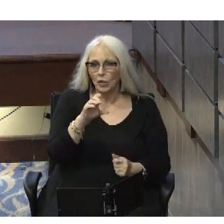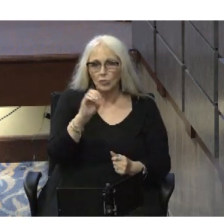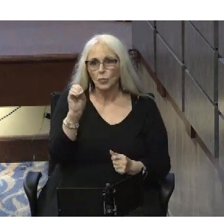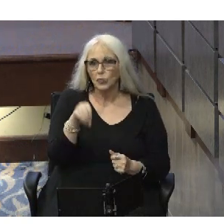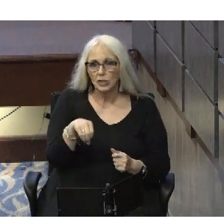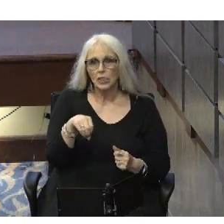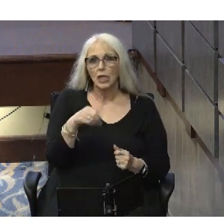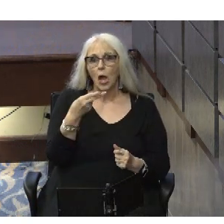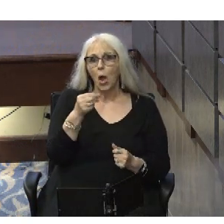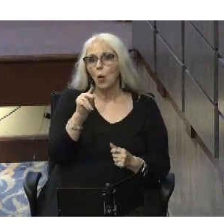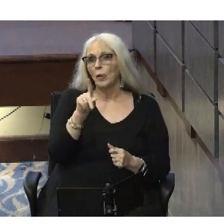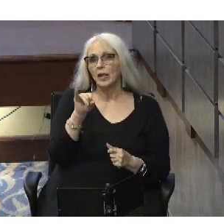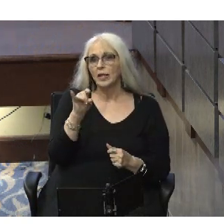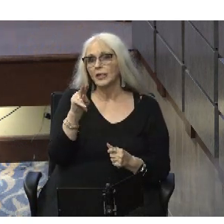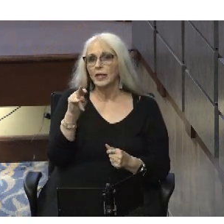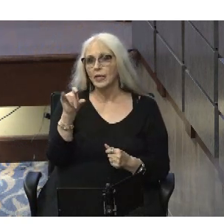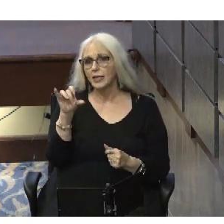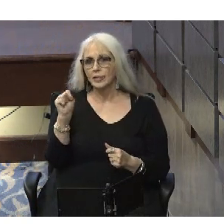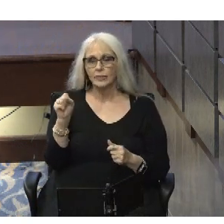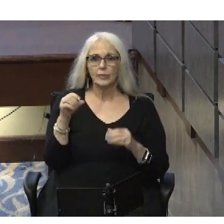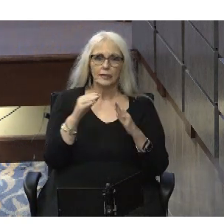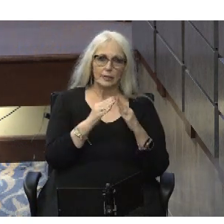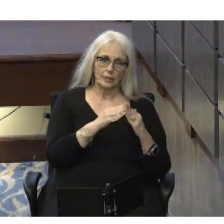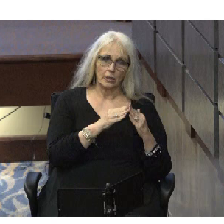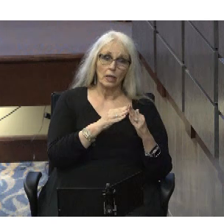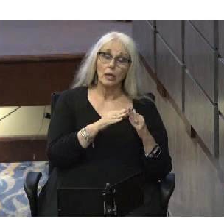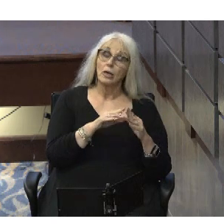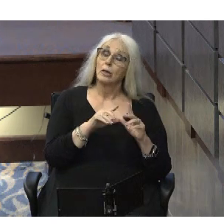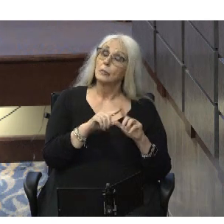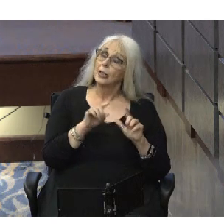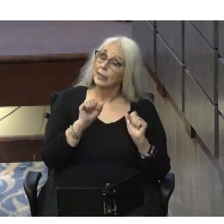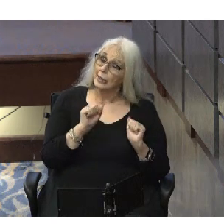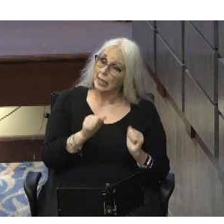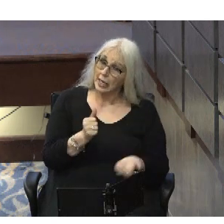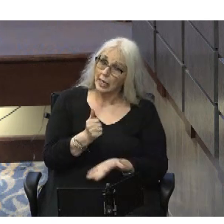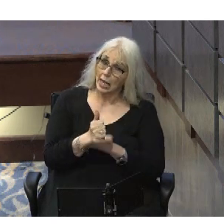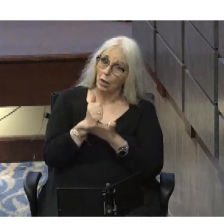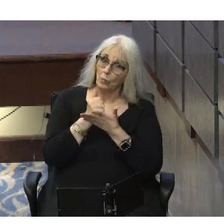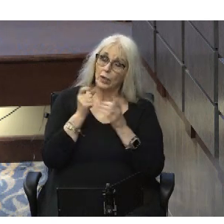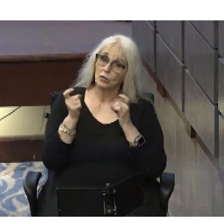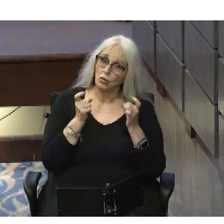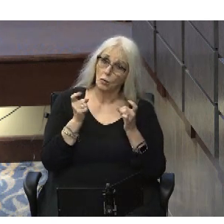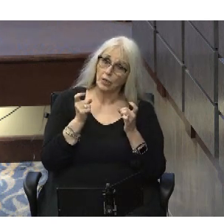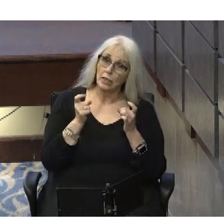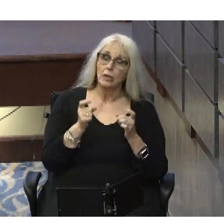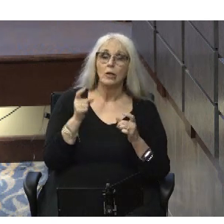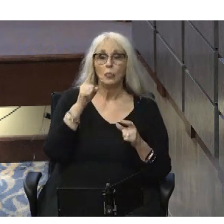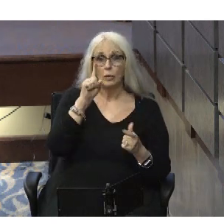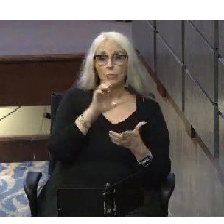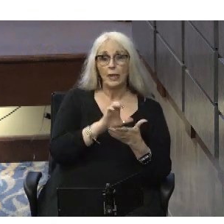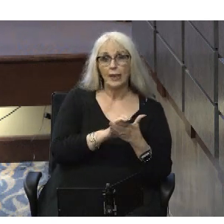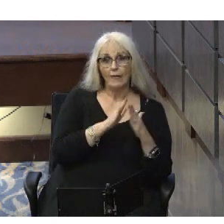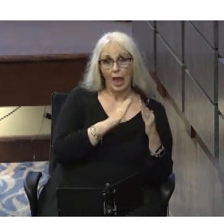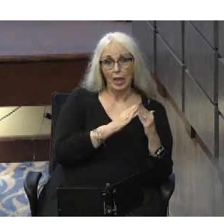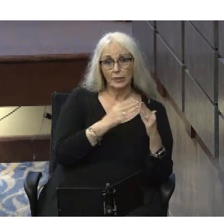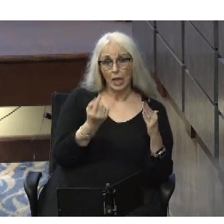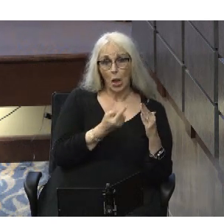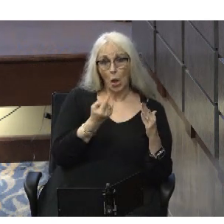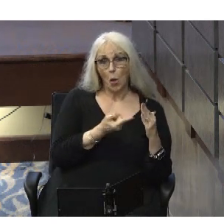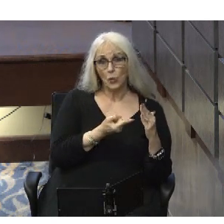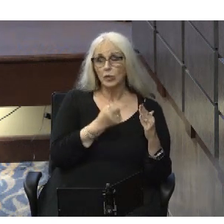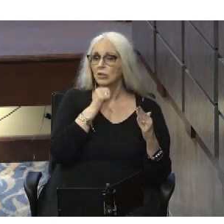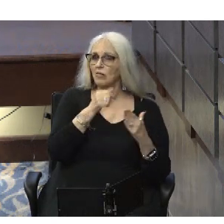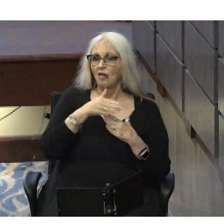homelessness in our city, but it really could help mitigate it. We believe that housing alone will not end homelessness for